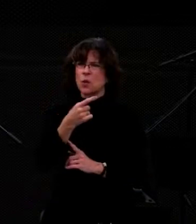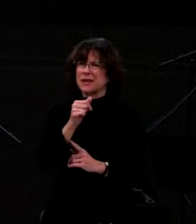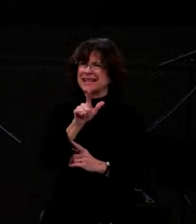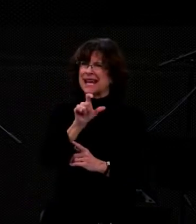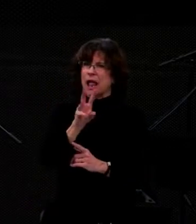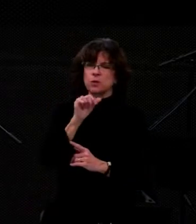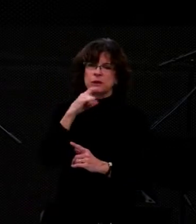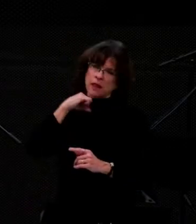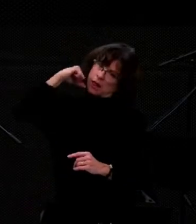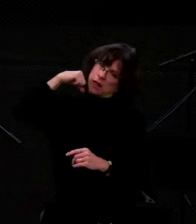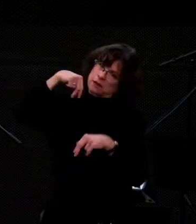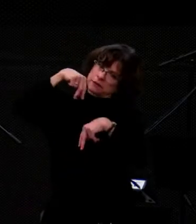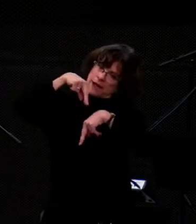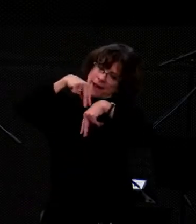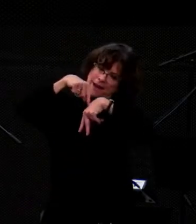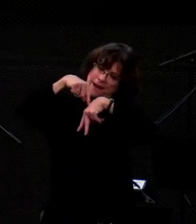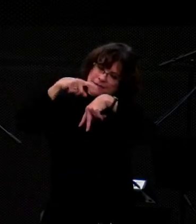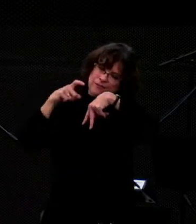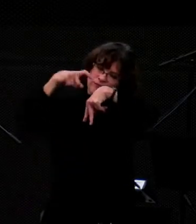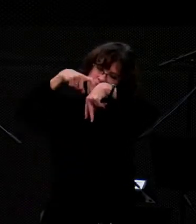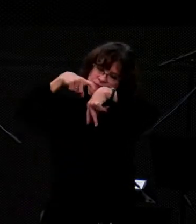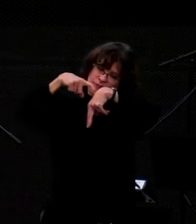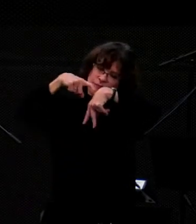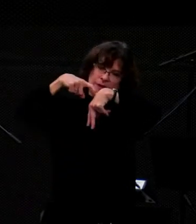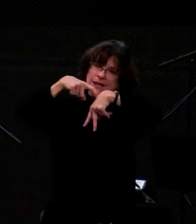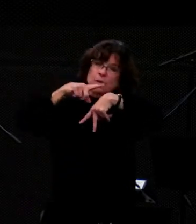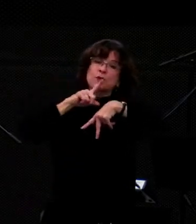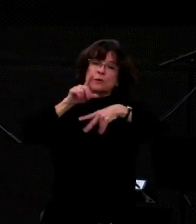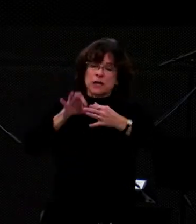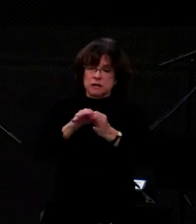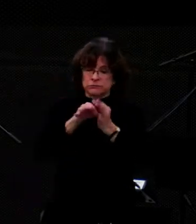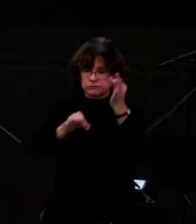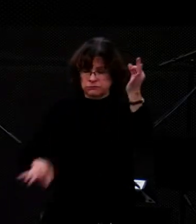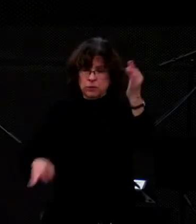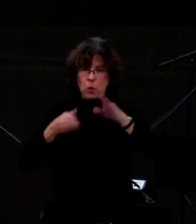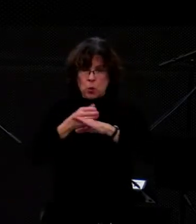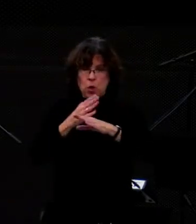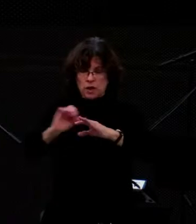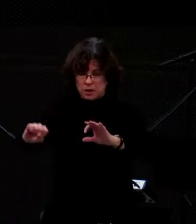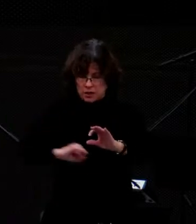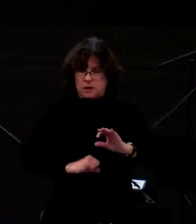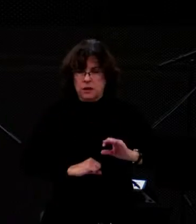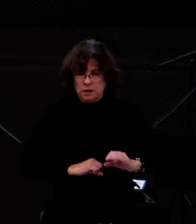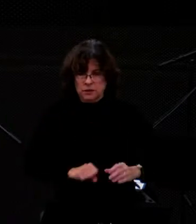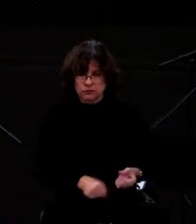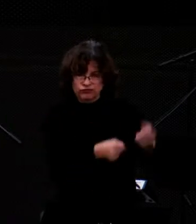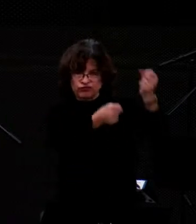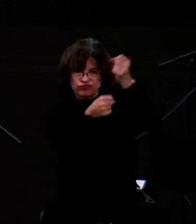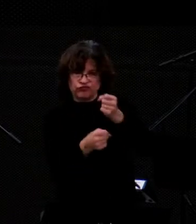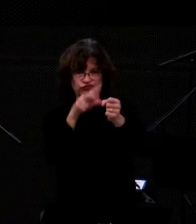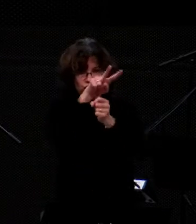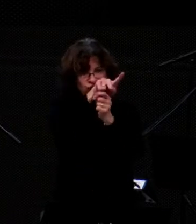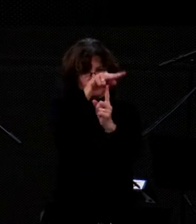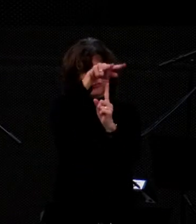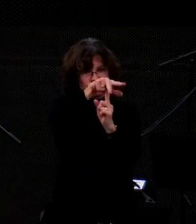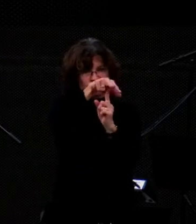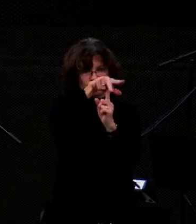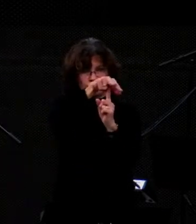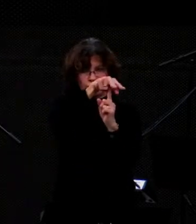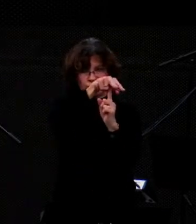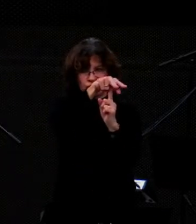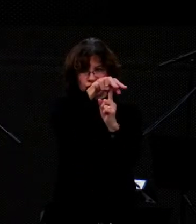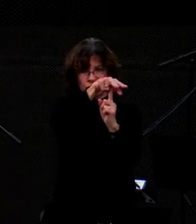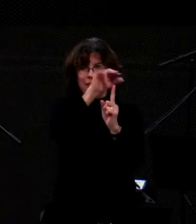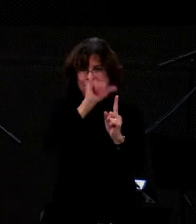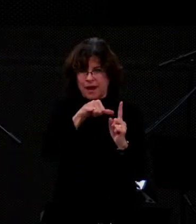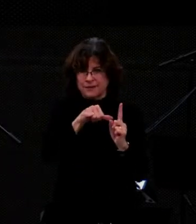actually hang people, but rather it was a large stake in which they would impale people, because that's what Persians did to their enemies in order to strike